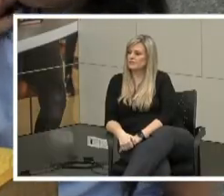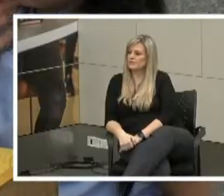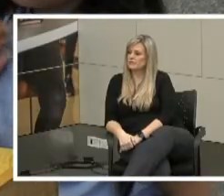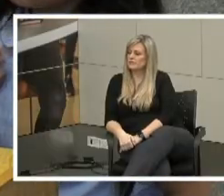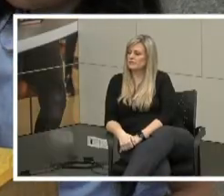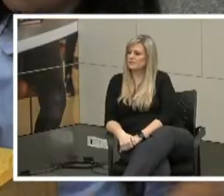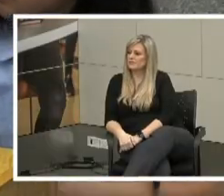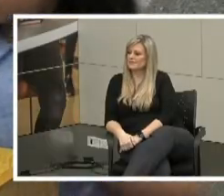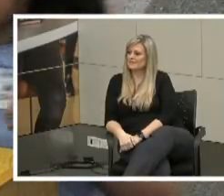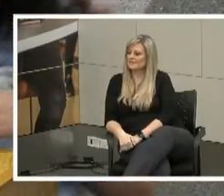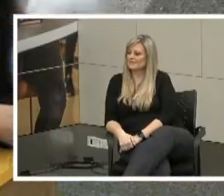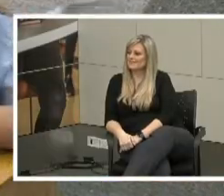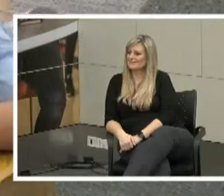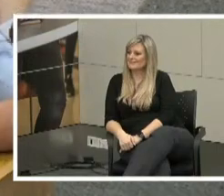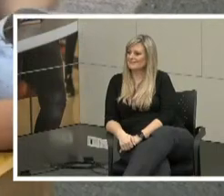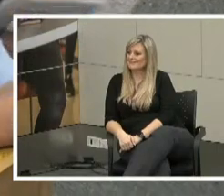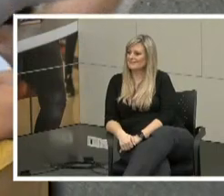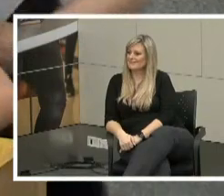okay